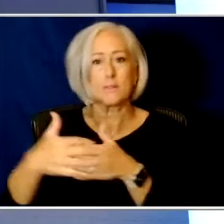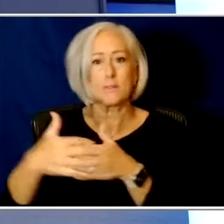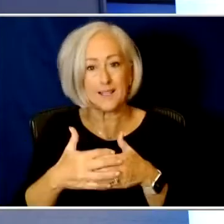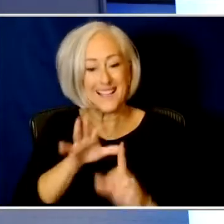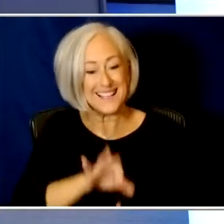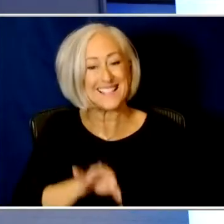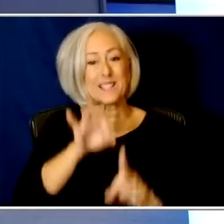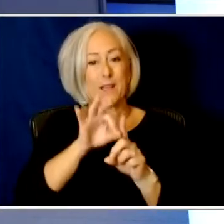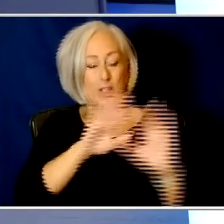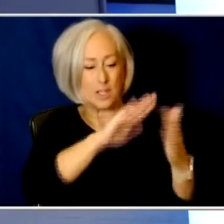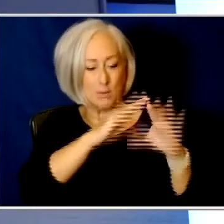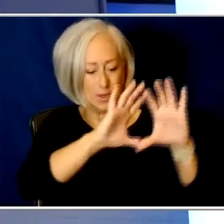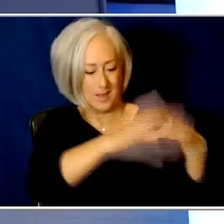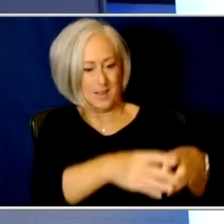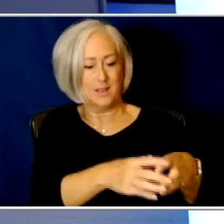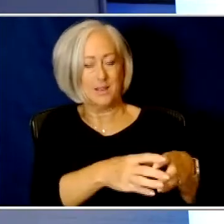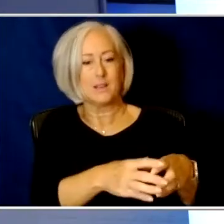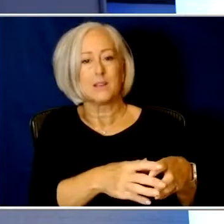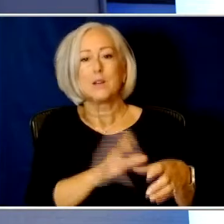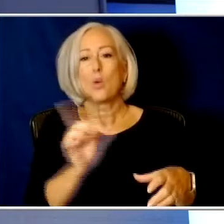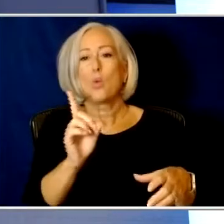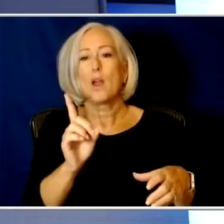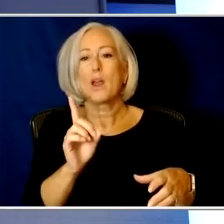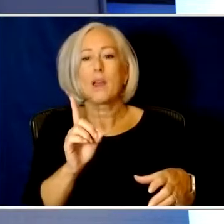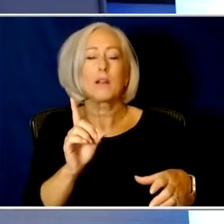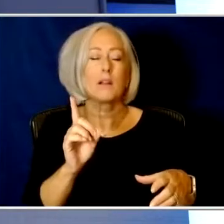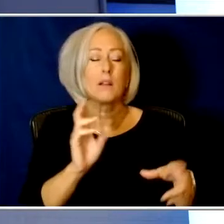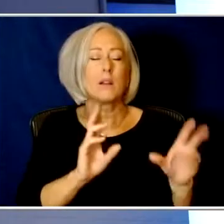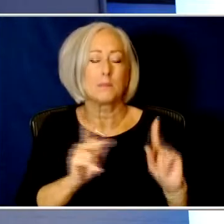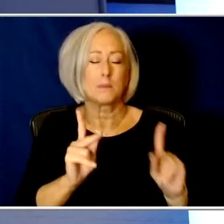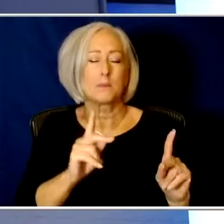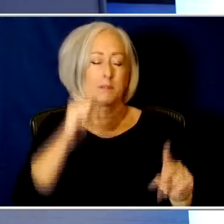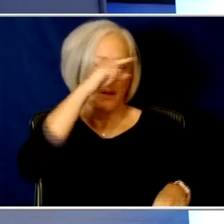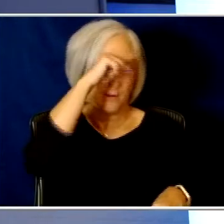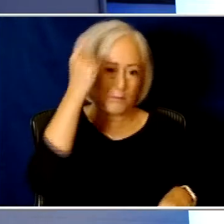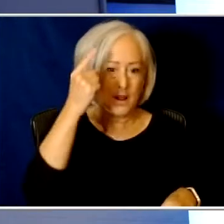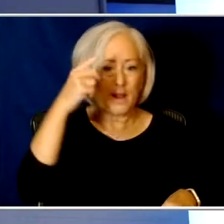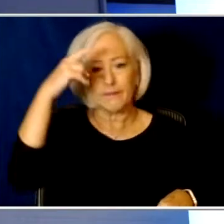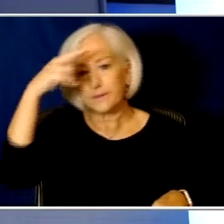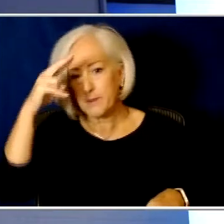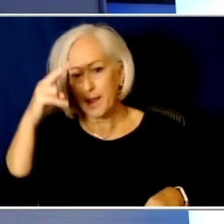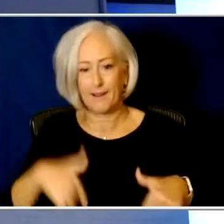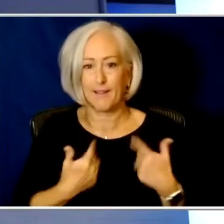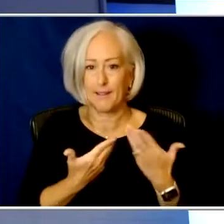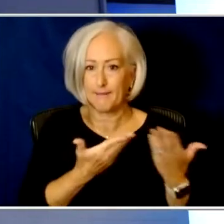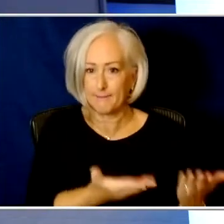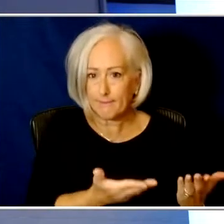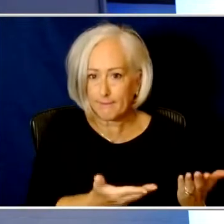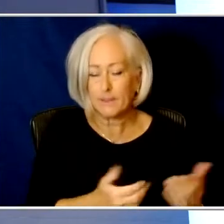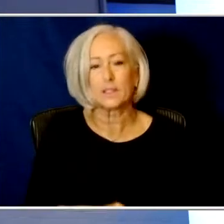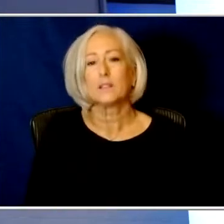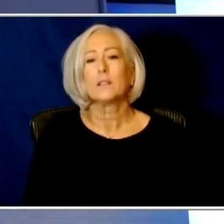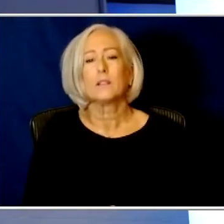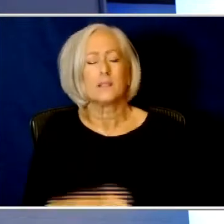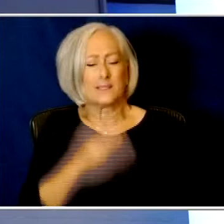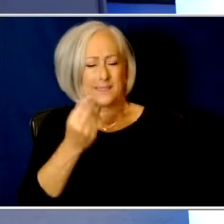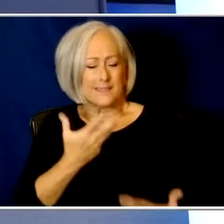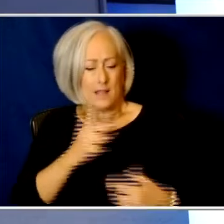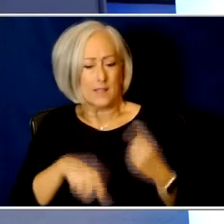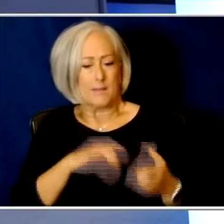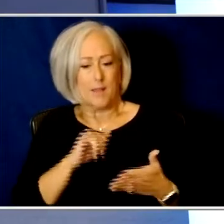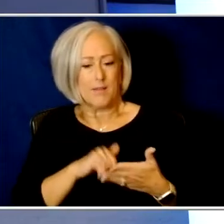folks don't get that same level of care because the access isn't as good. Talk to us a little bit about that. Do you guys ever look at the impact of access